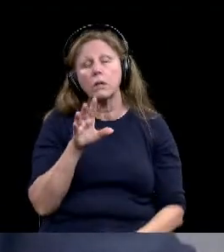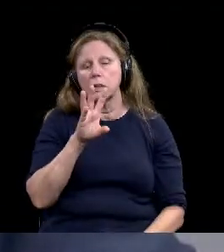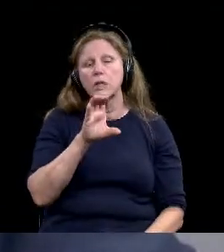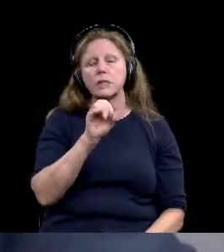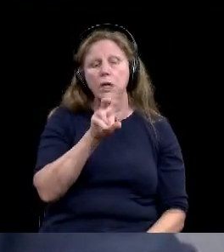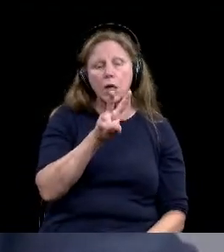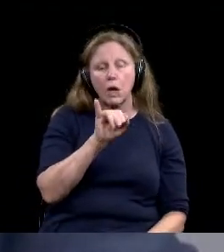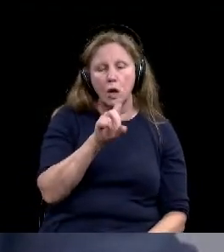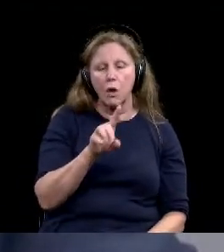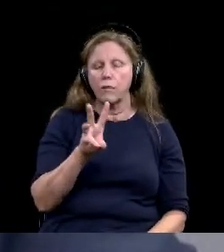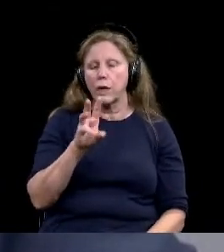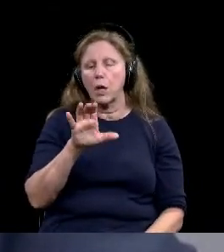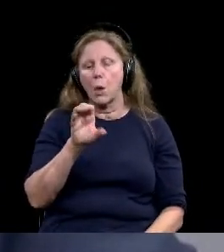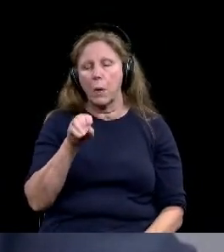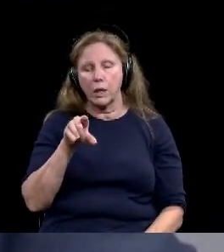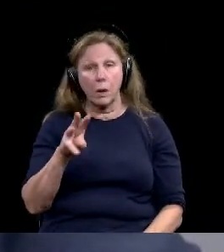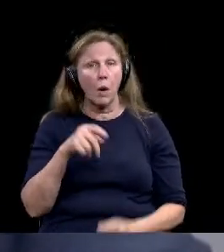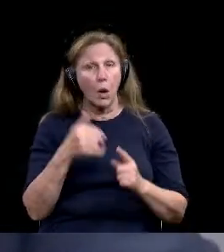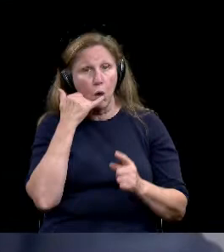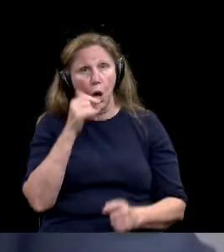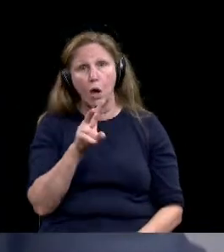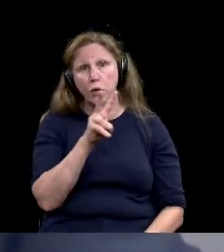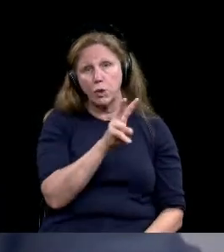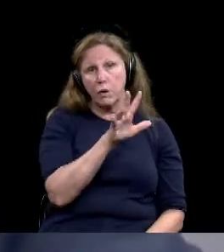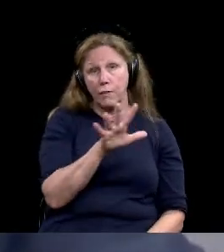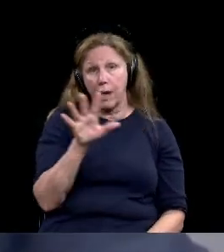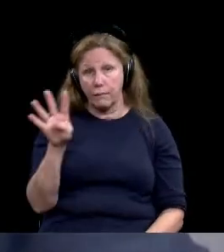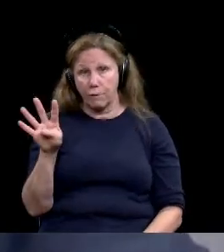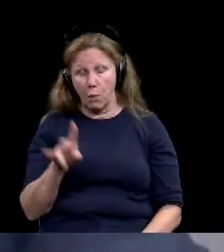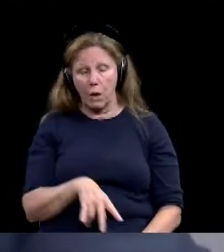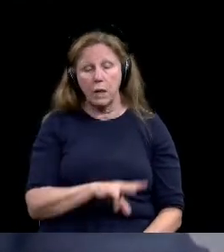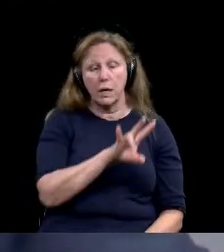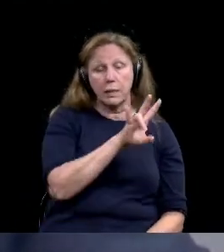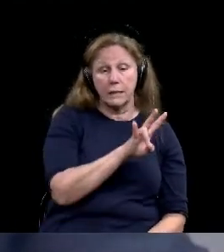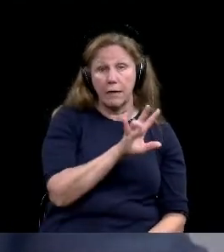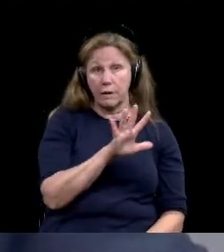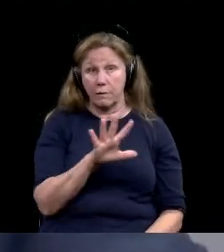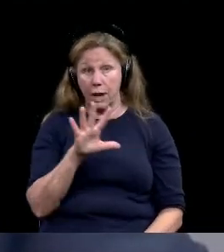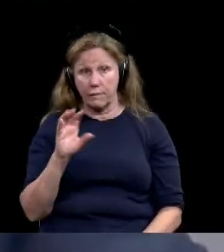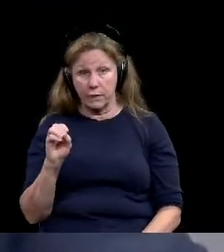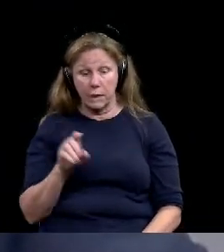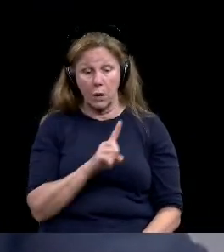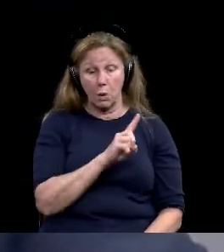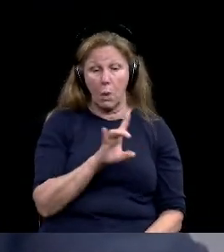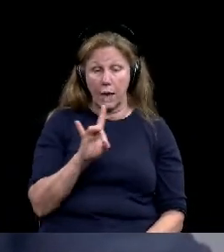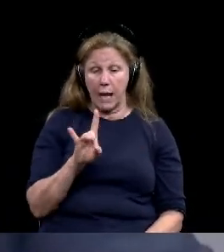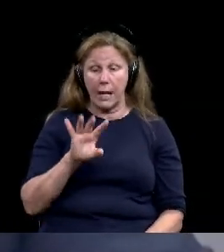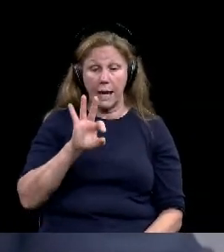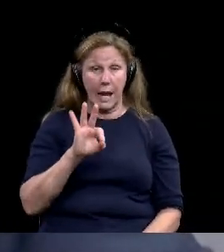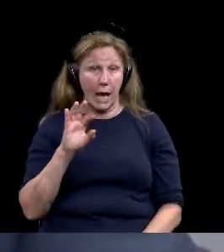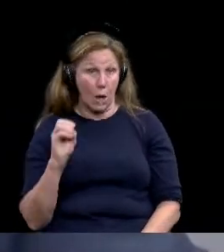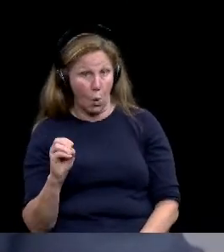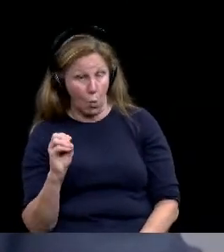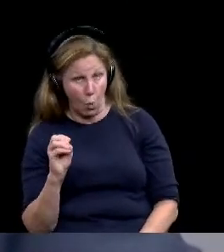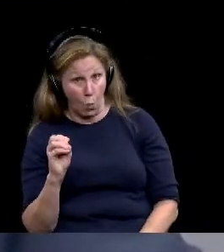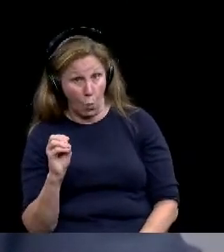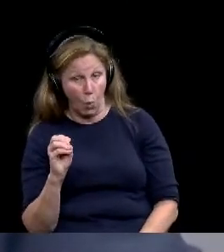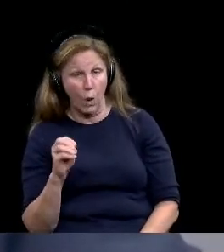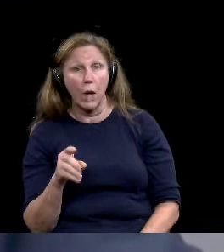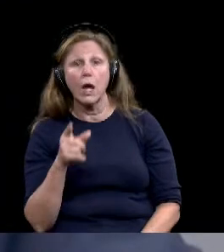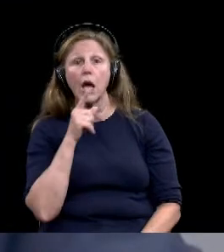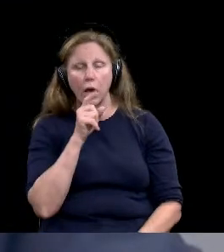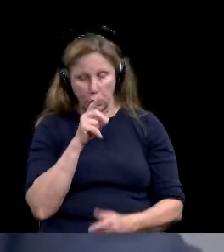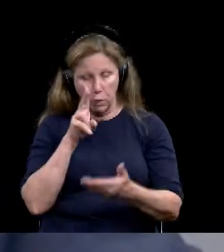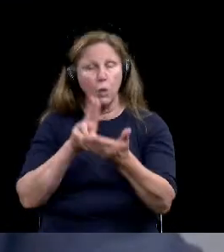254-750-1890 and be registered for an appointment as soon as tomorrow. Clinic dates are currently offered Tuesday